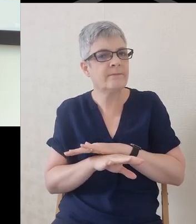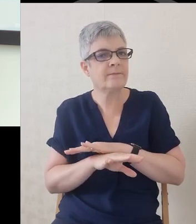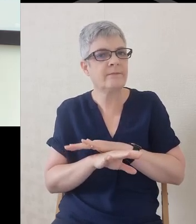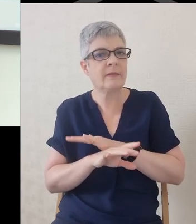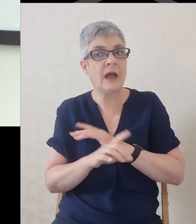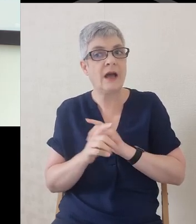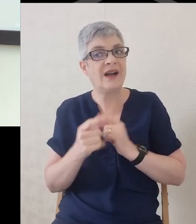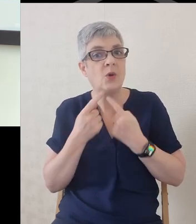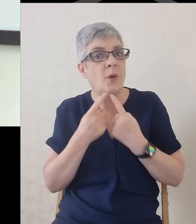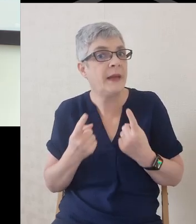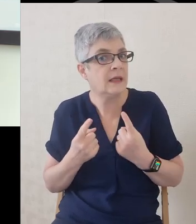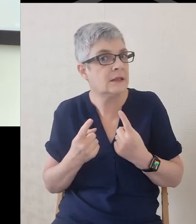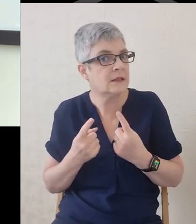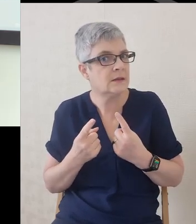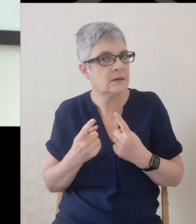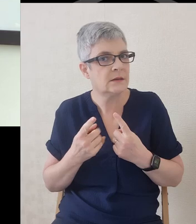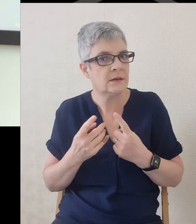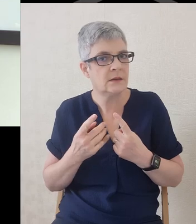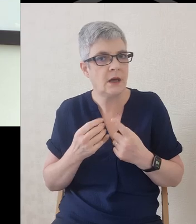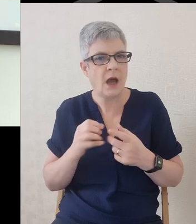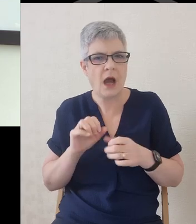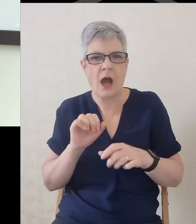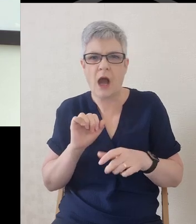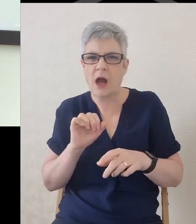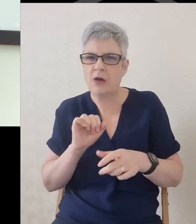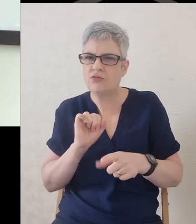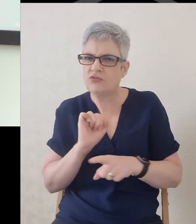here, a restriction there.